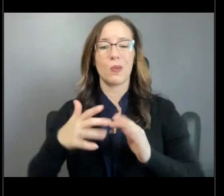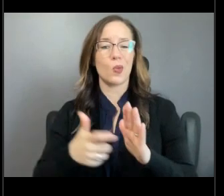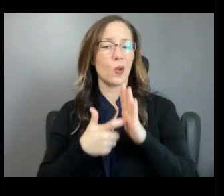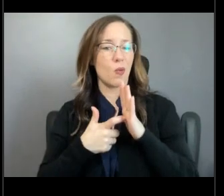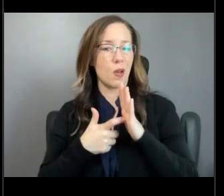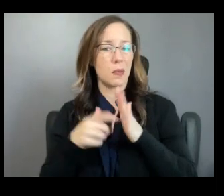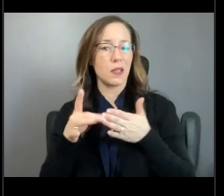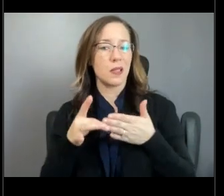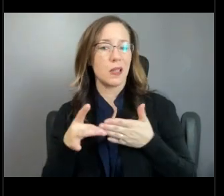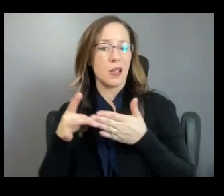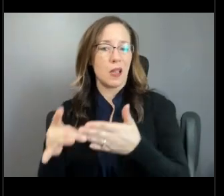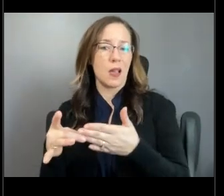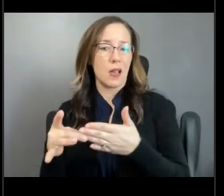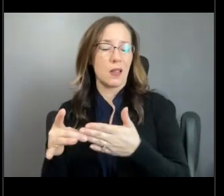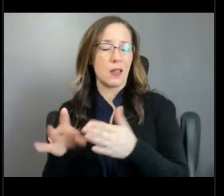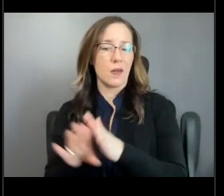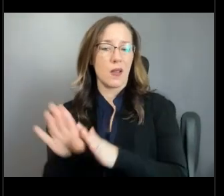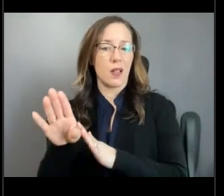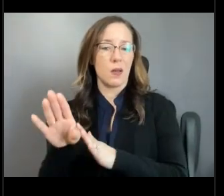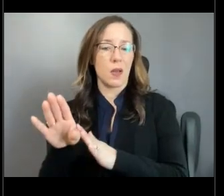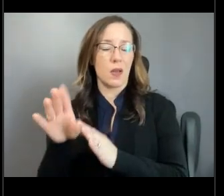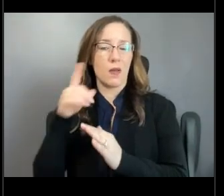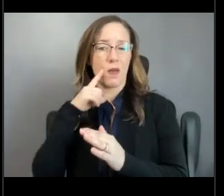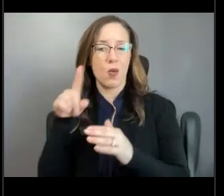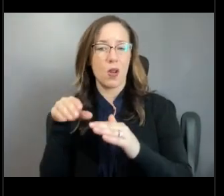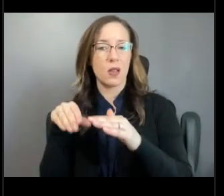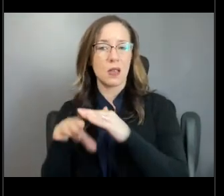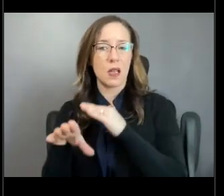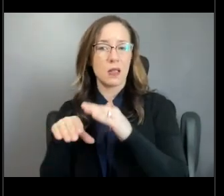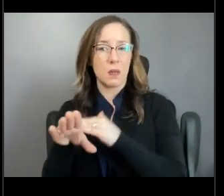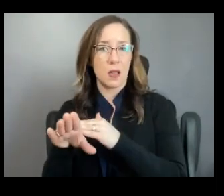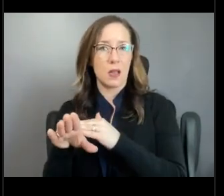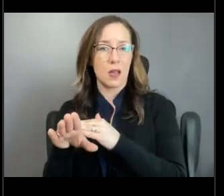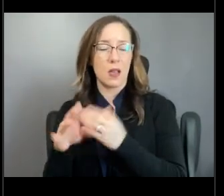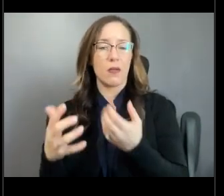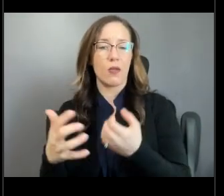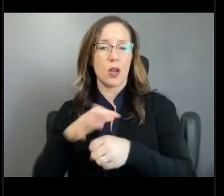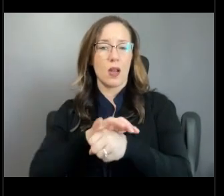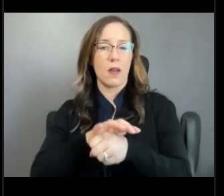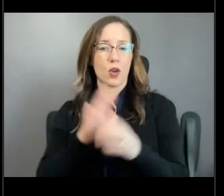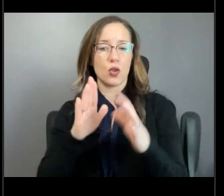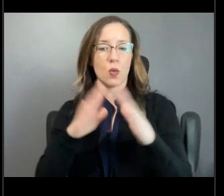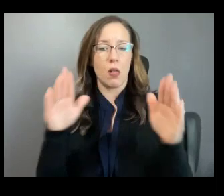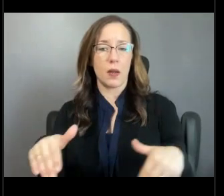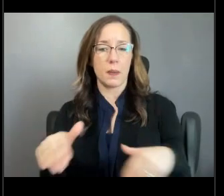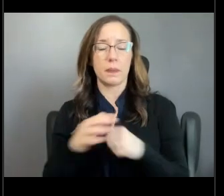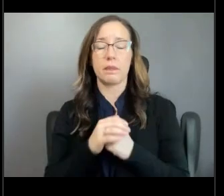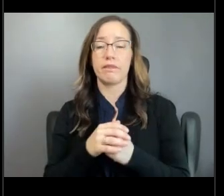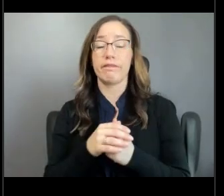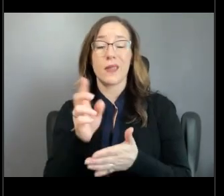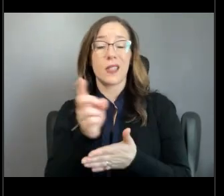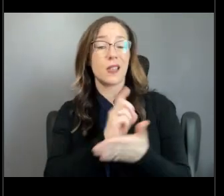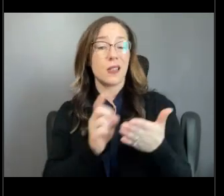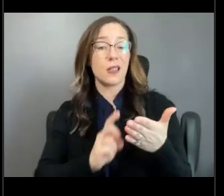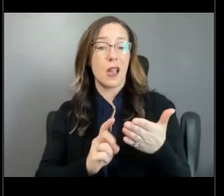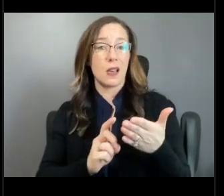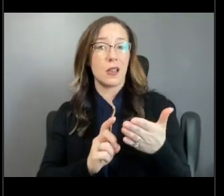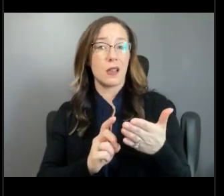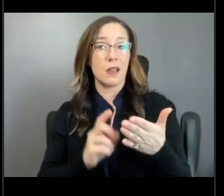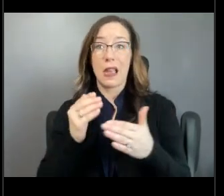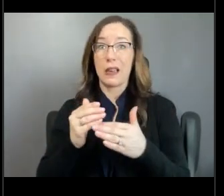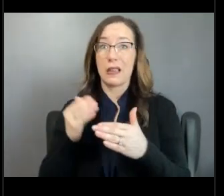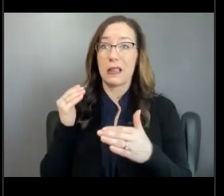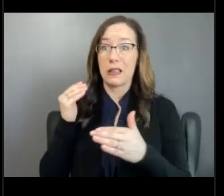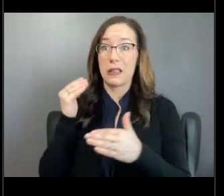guide the development of the accessibility in covered dwellings. Designing exceeding the